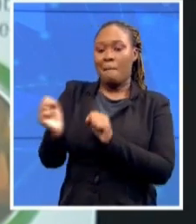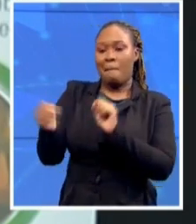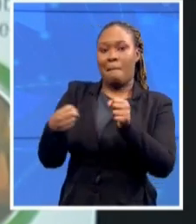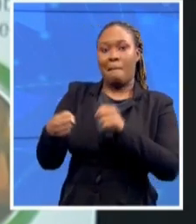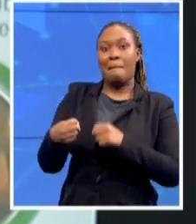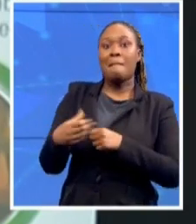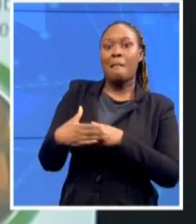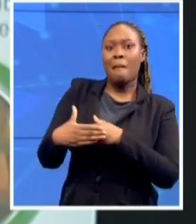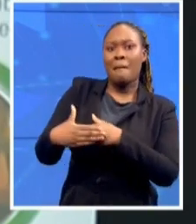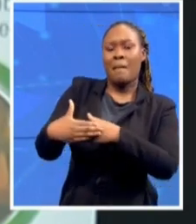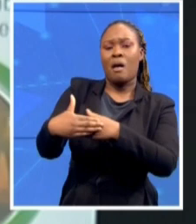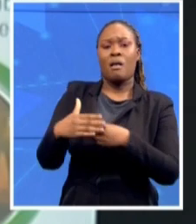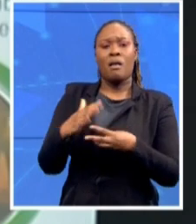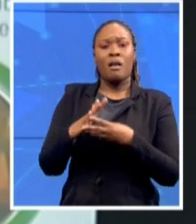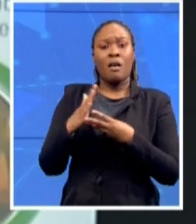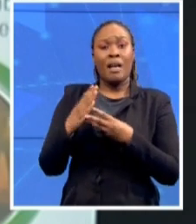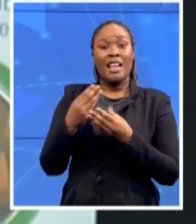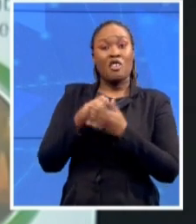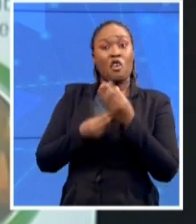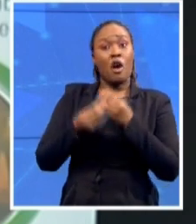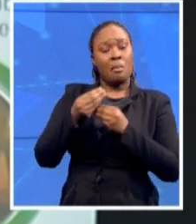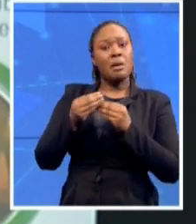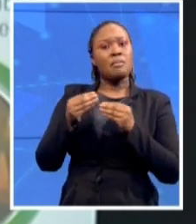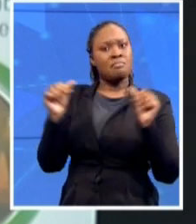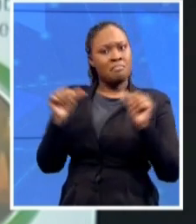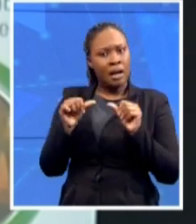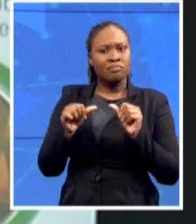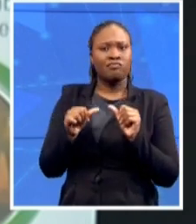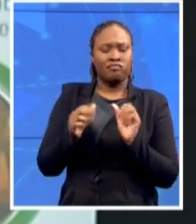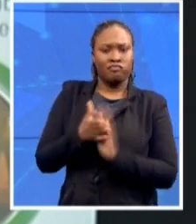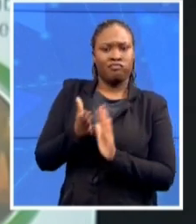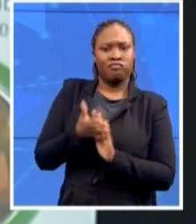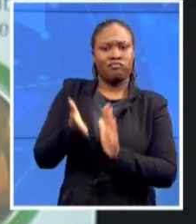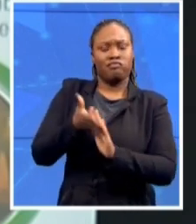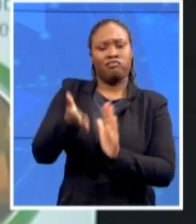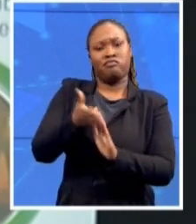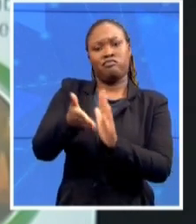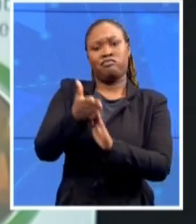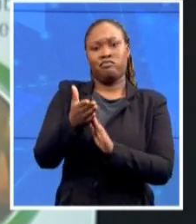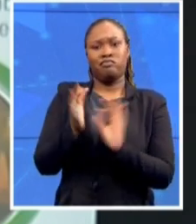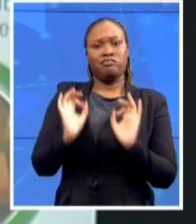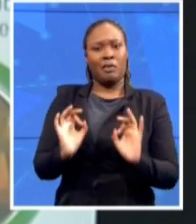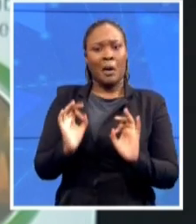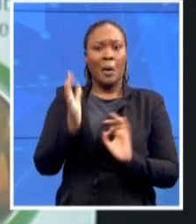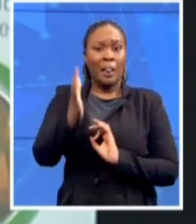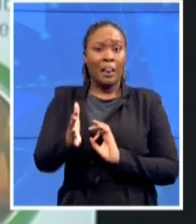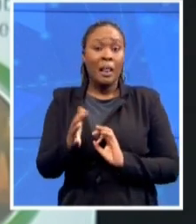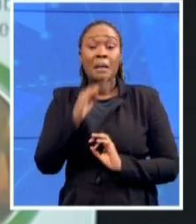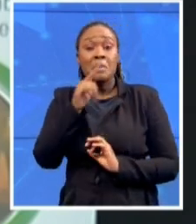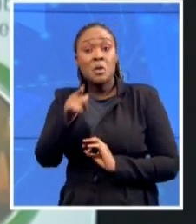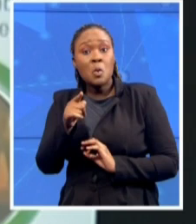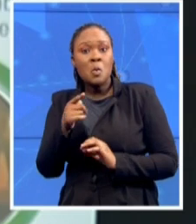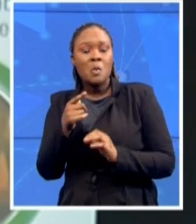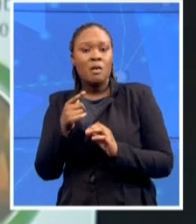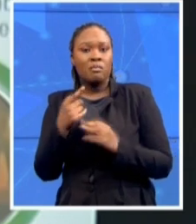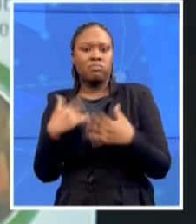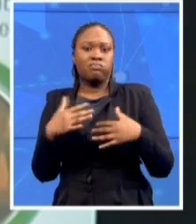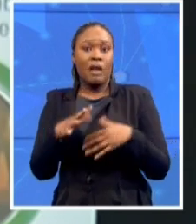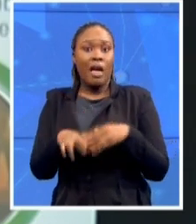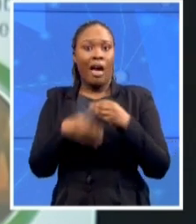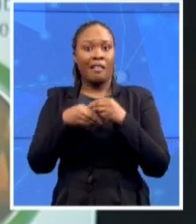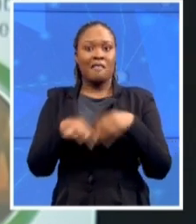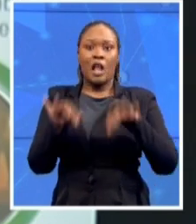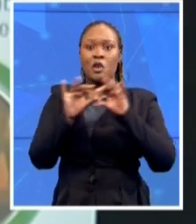growth. So whatever role you have to play, small or large, you can feel proud of it. Thank you for your commitment